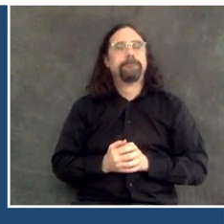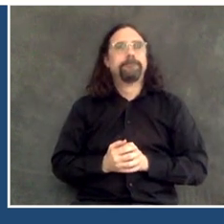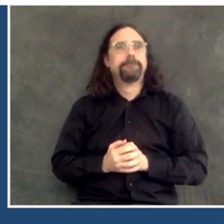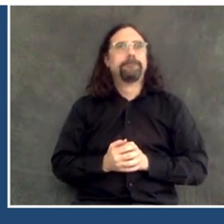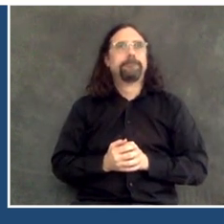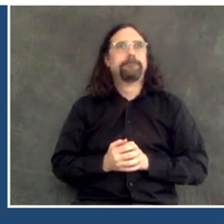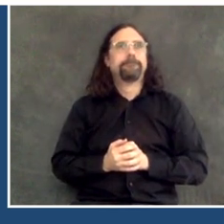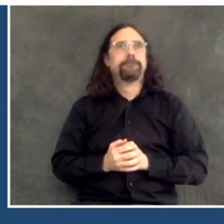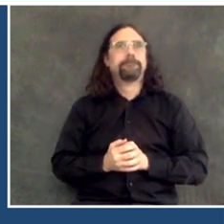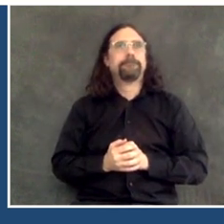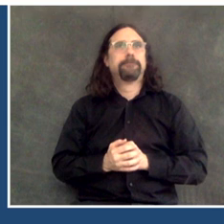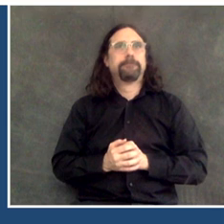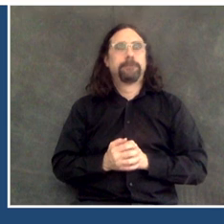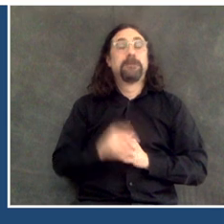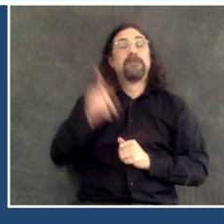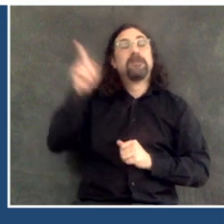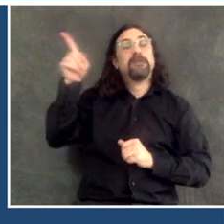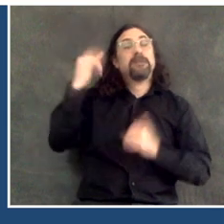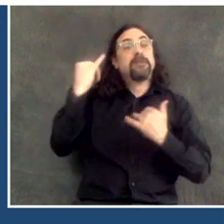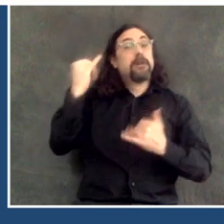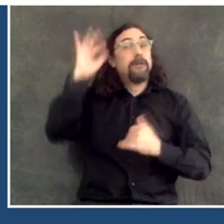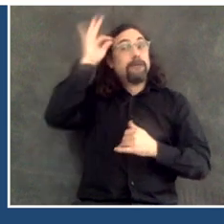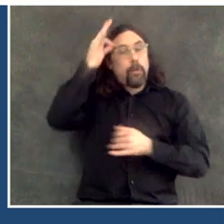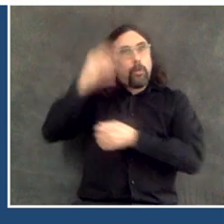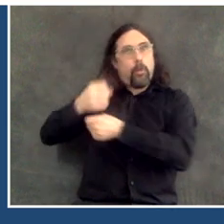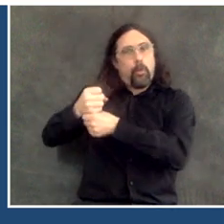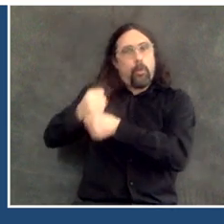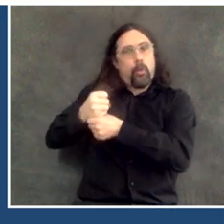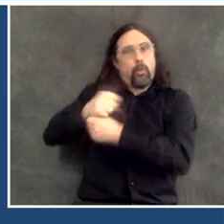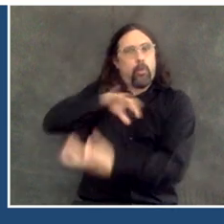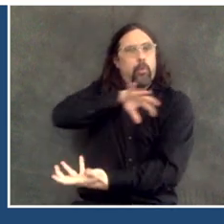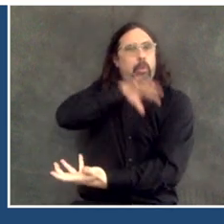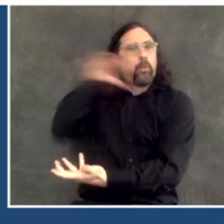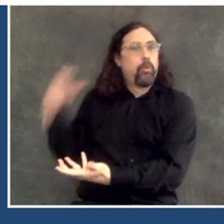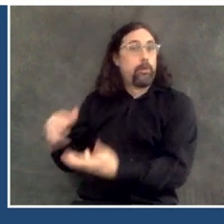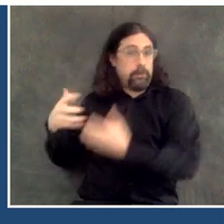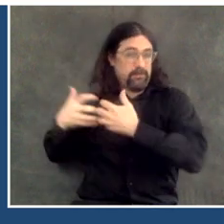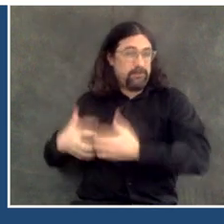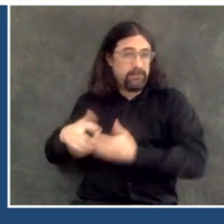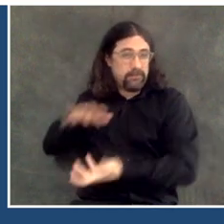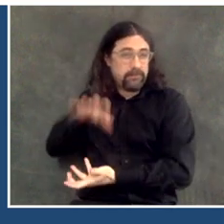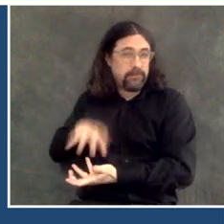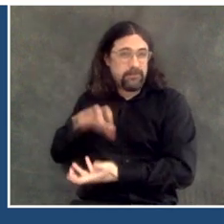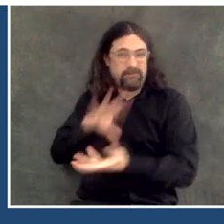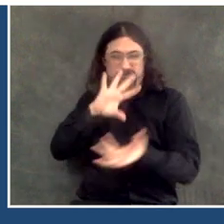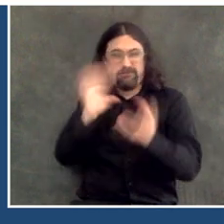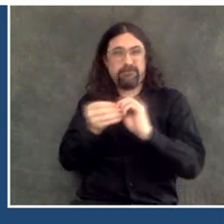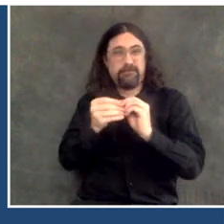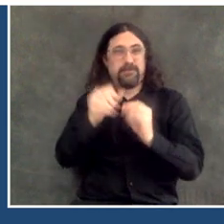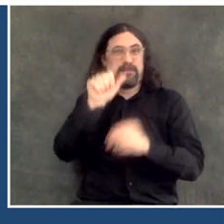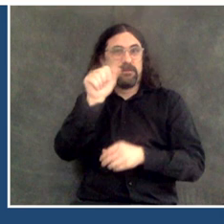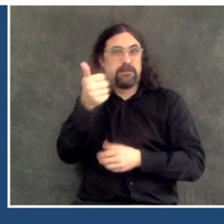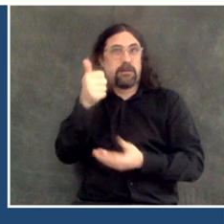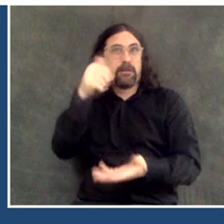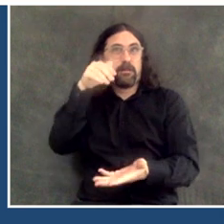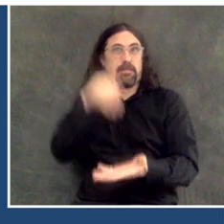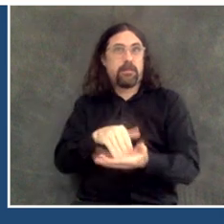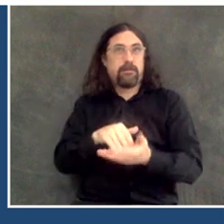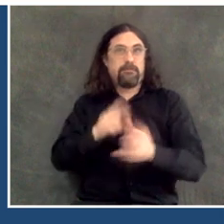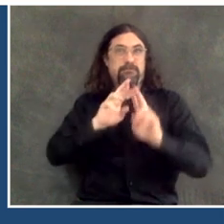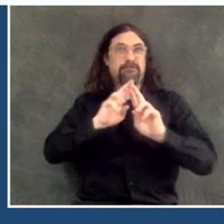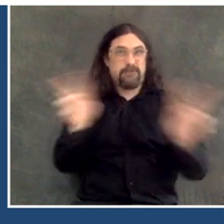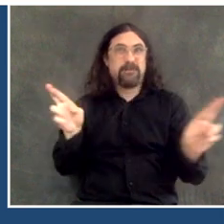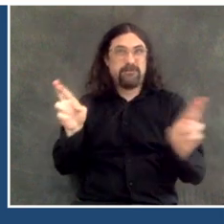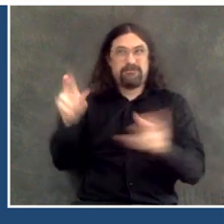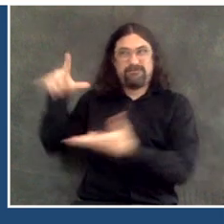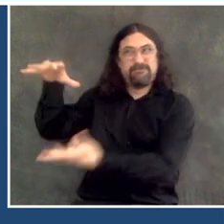where the need is greatest in our nation, and right now that's here. And the second we don't need them, we will happily work to move them to any other part of the